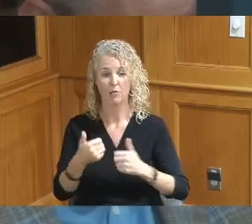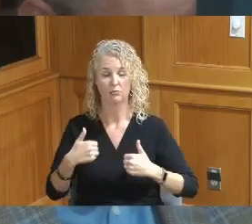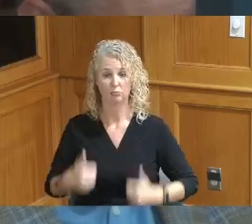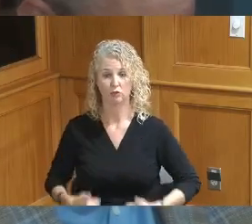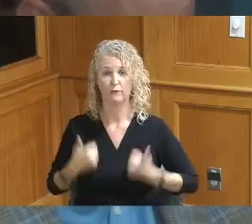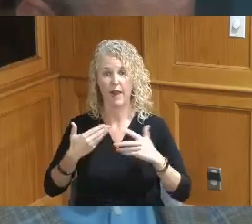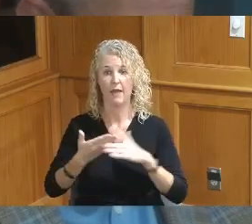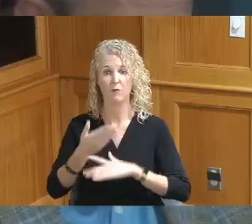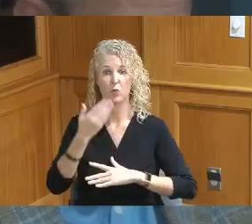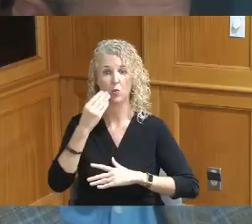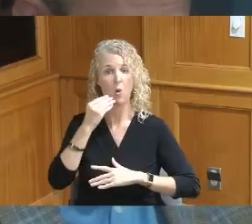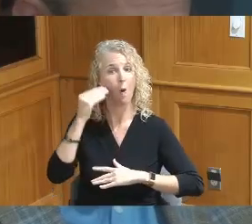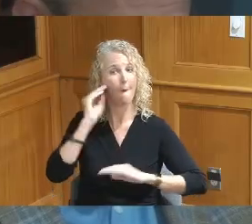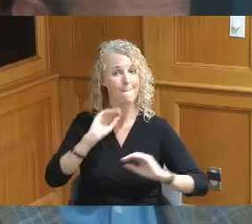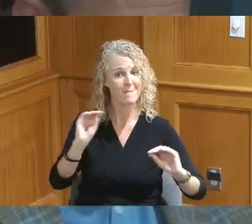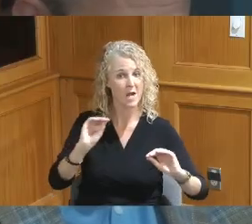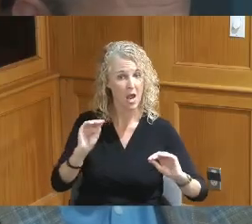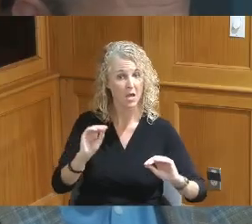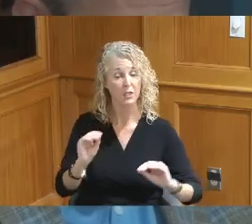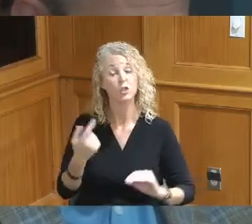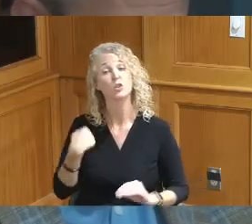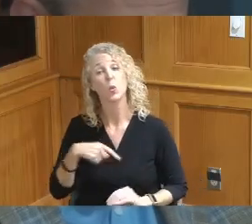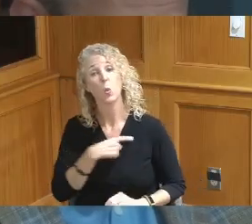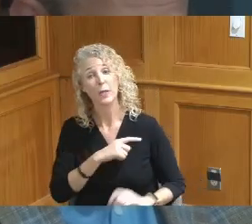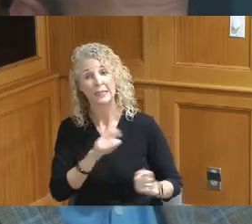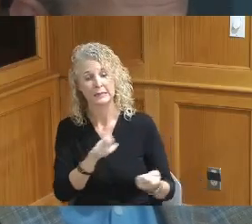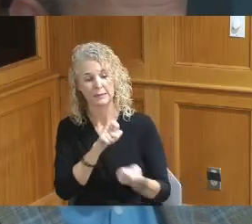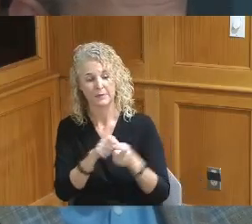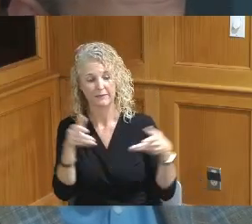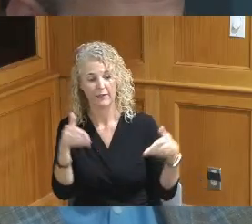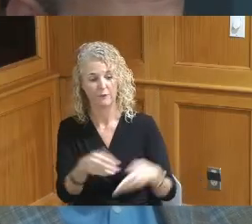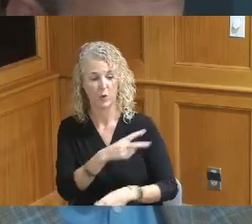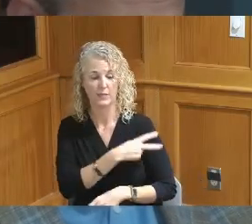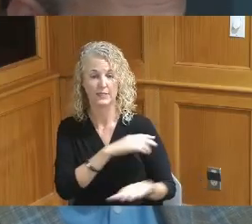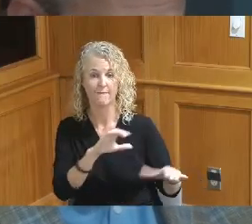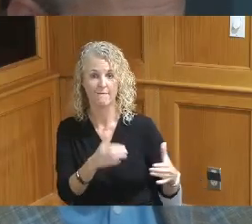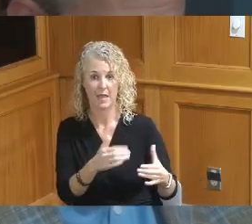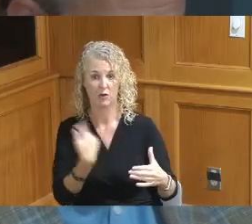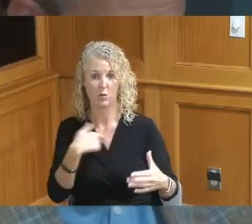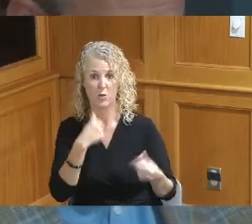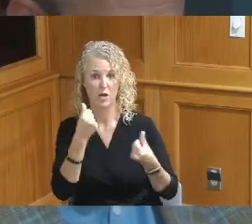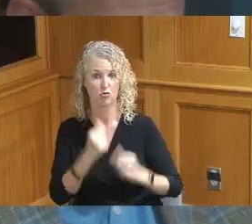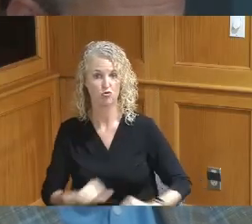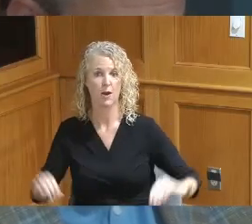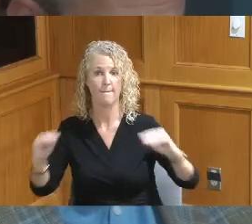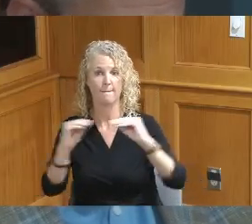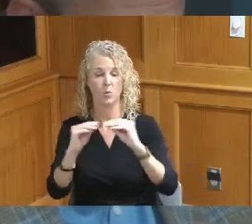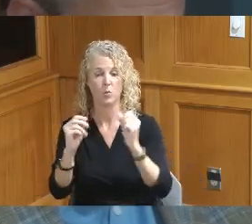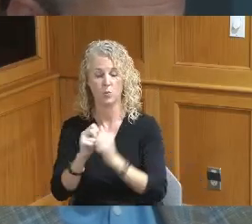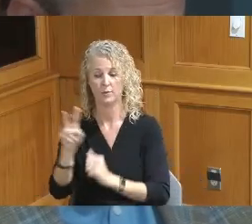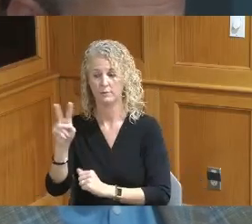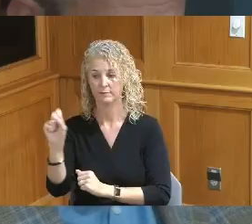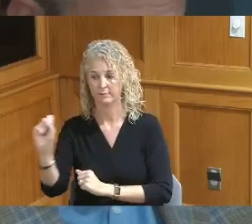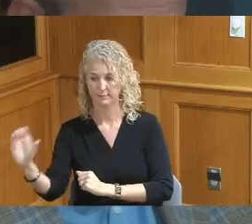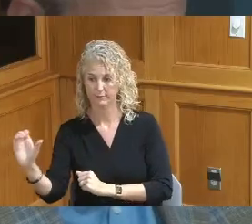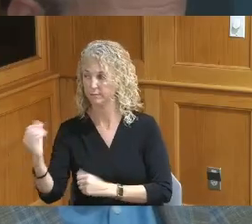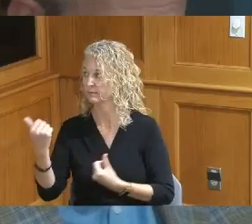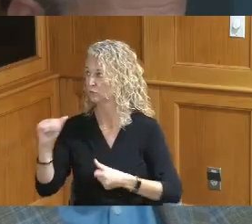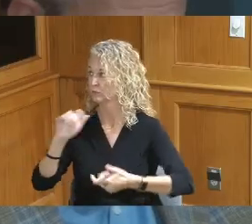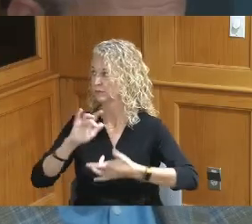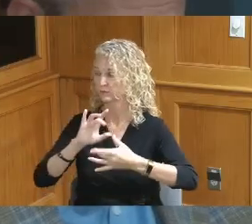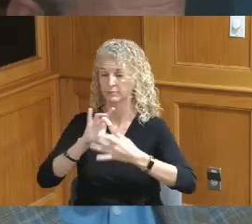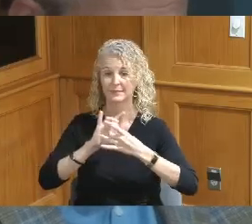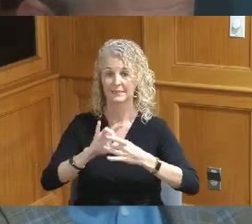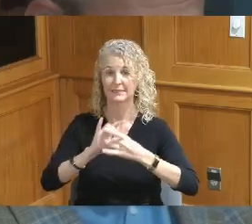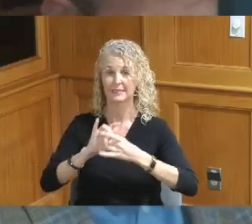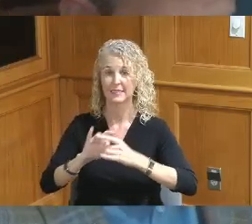be experiencing homelessness as a veteran. So we're trying to do more with the VSC. We're trying to connect veterans that